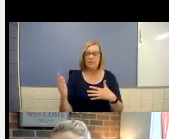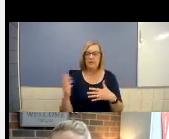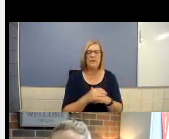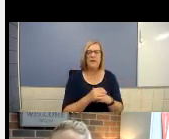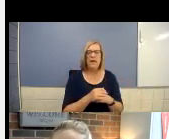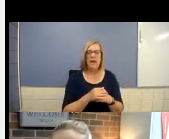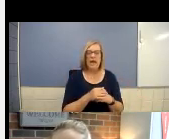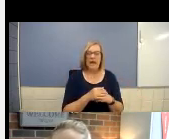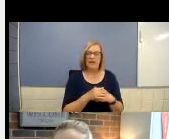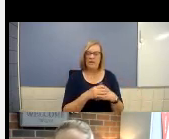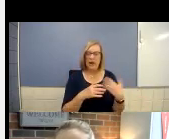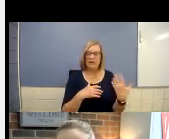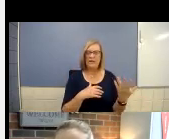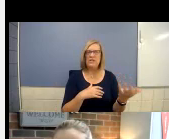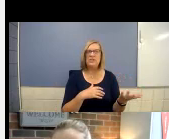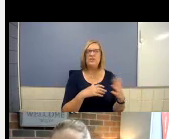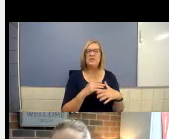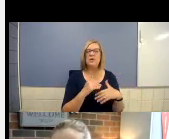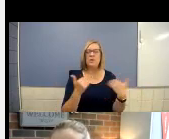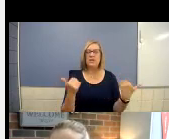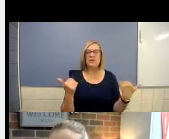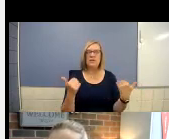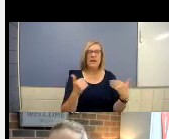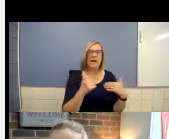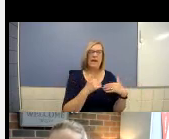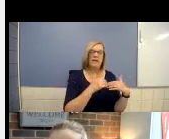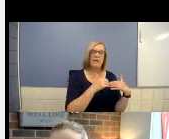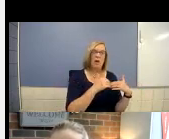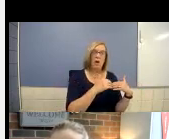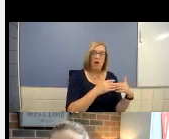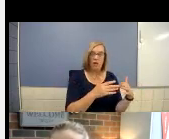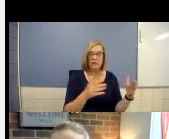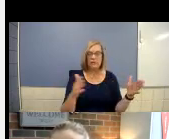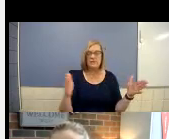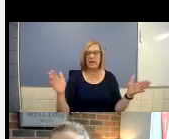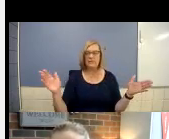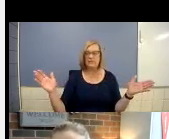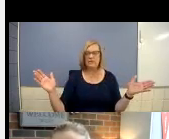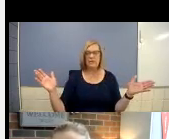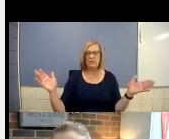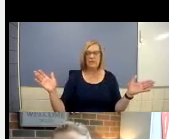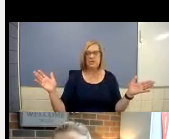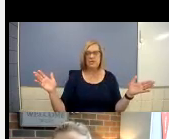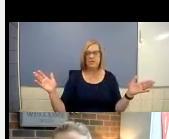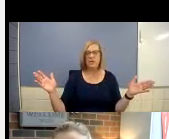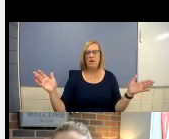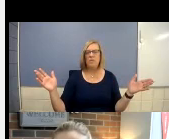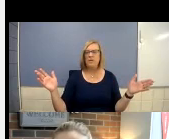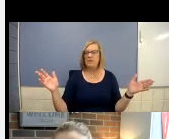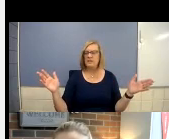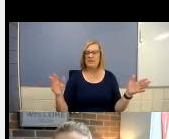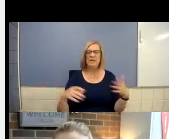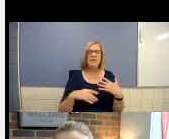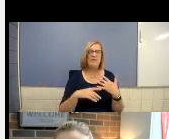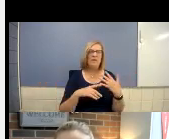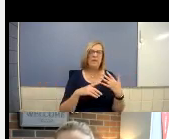of interpreting. And then practical issues is a course that looks at all the different types of interpreting you can do with